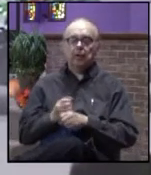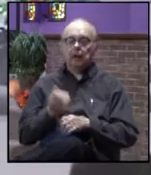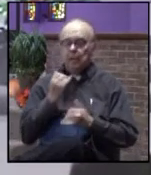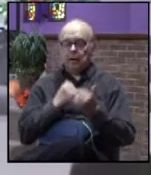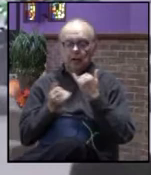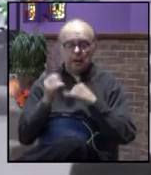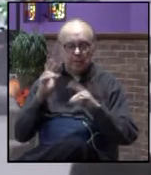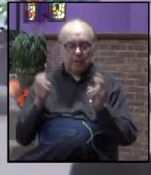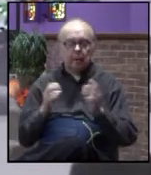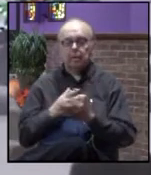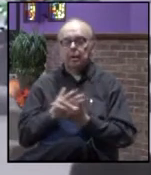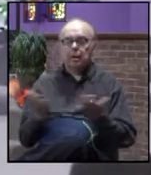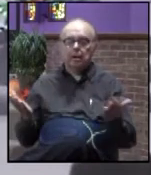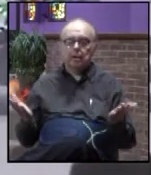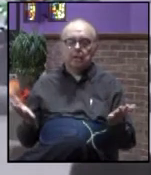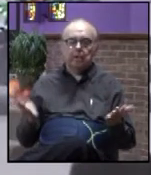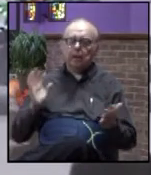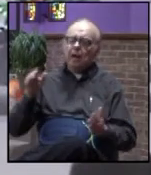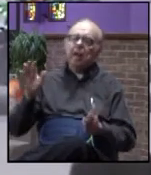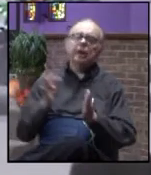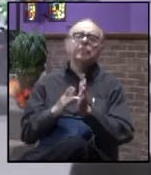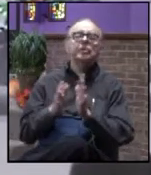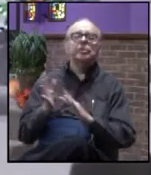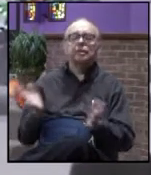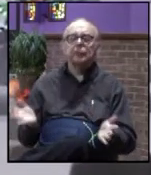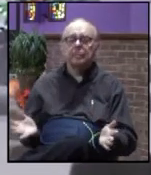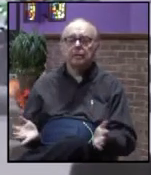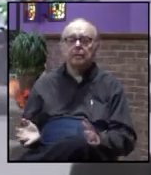statements and all of these things. Hey, Jesus.